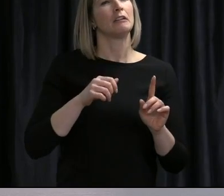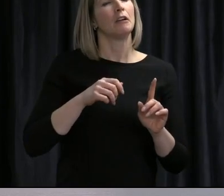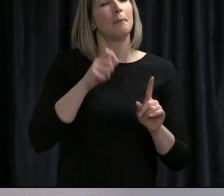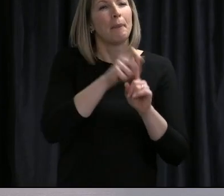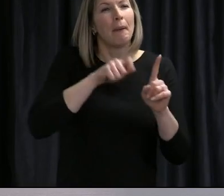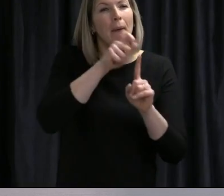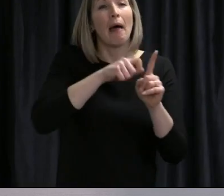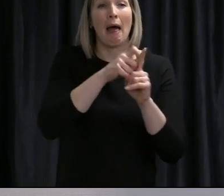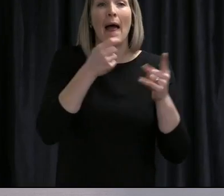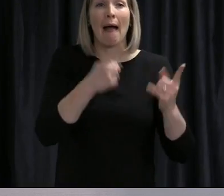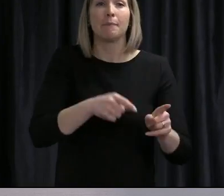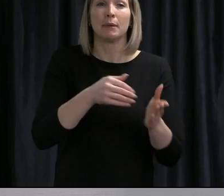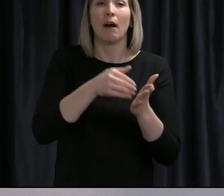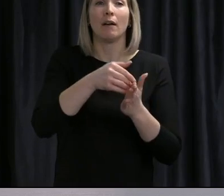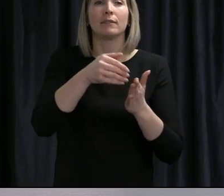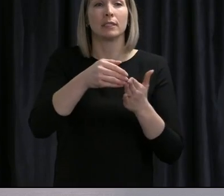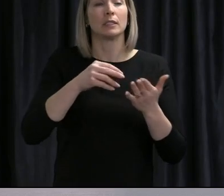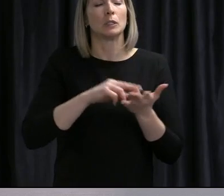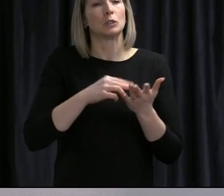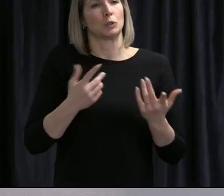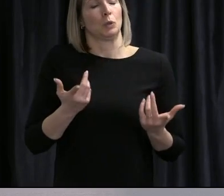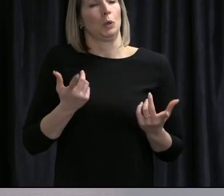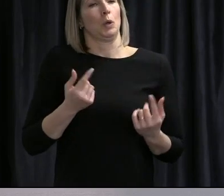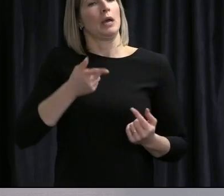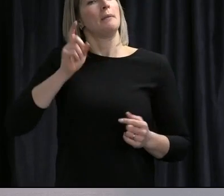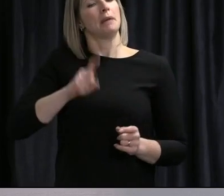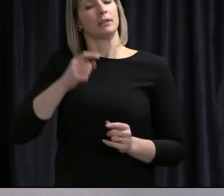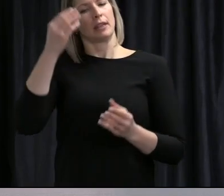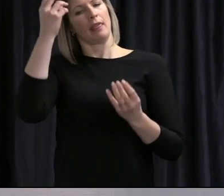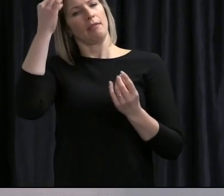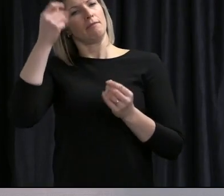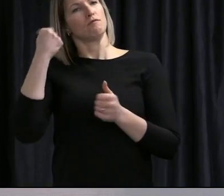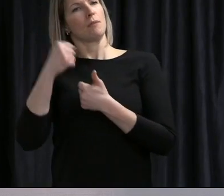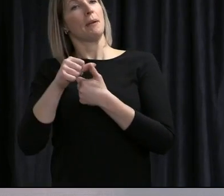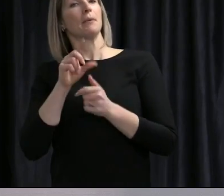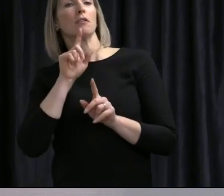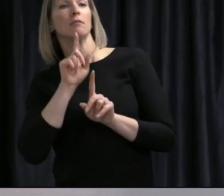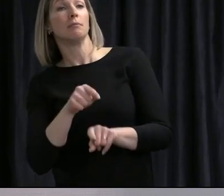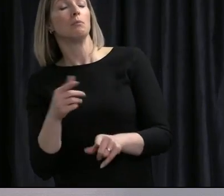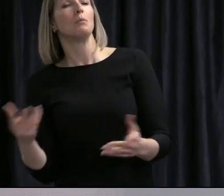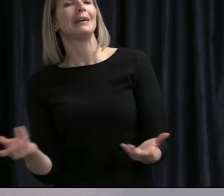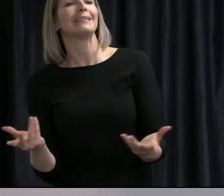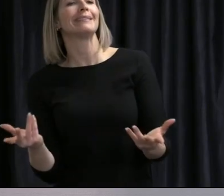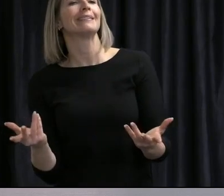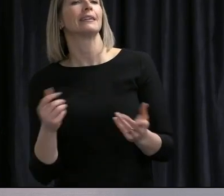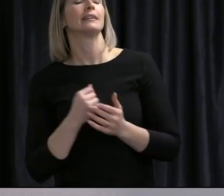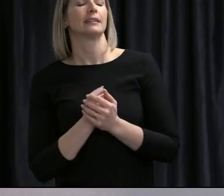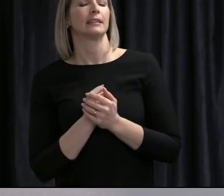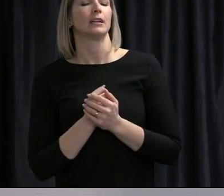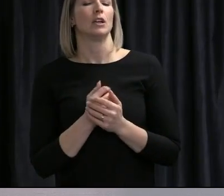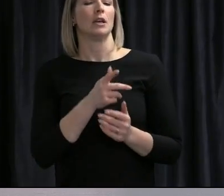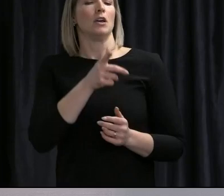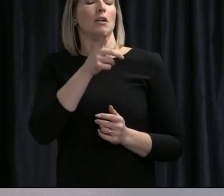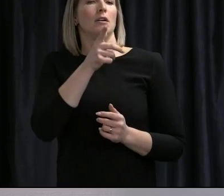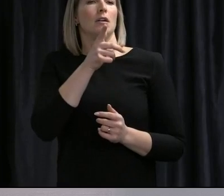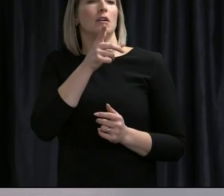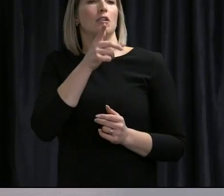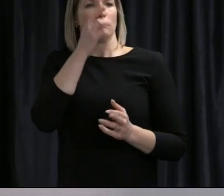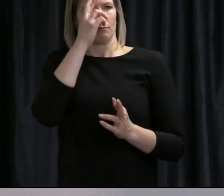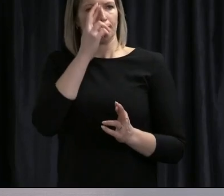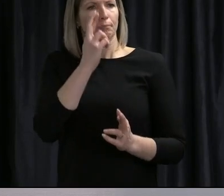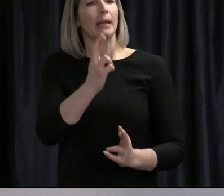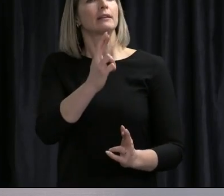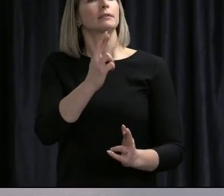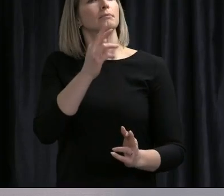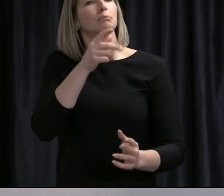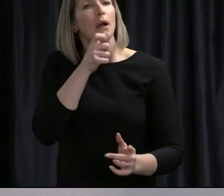is a healthcare issue, and we respect each other's privacy, realizing that, anyone that has been tested positive